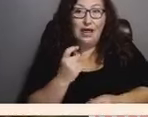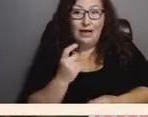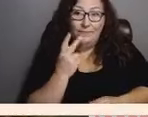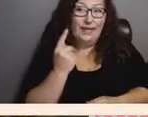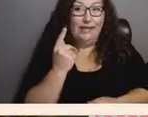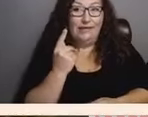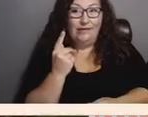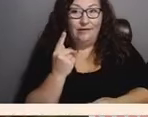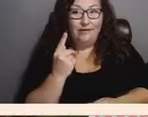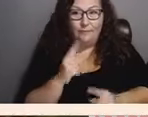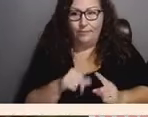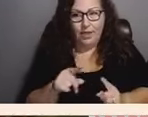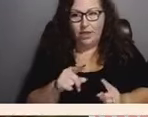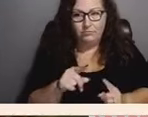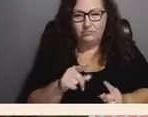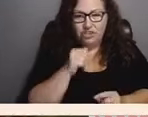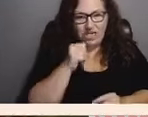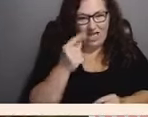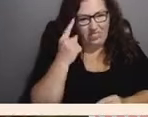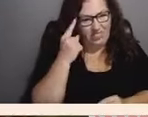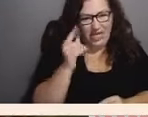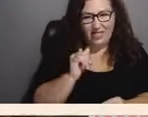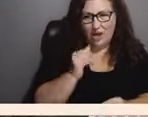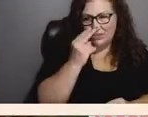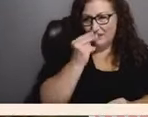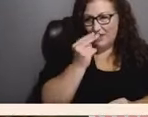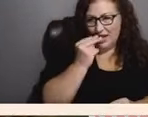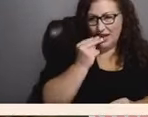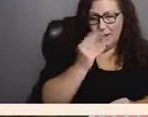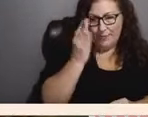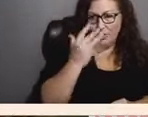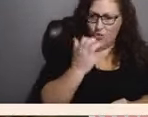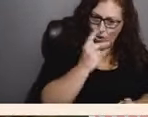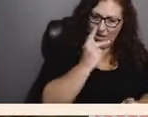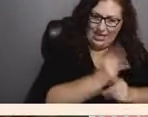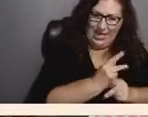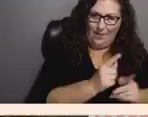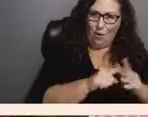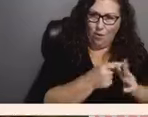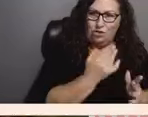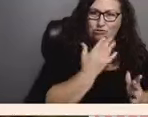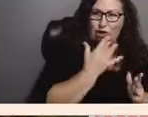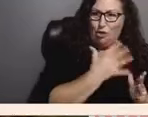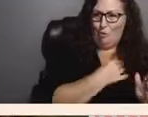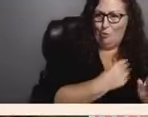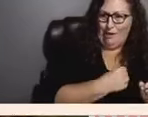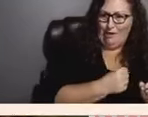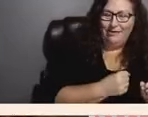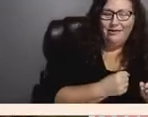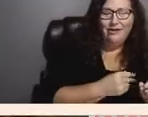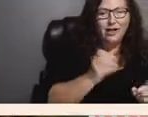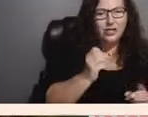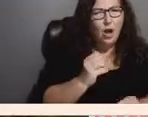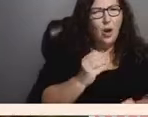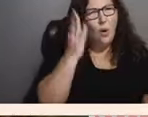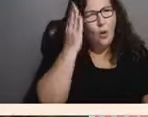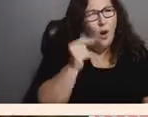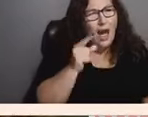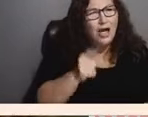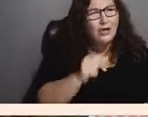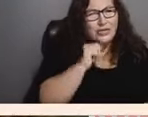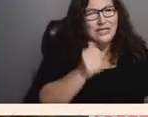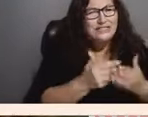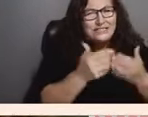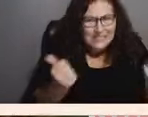that because she wanted to keep the original color. And she said, well, why didn't you separate the